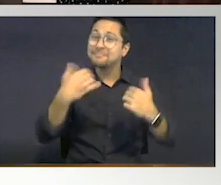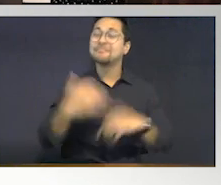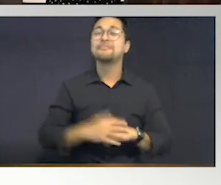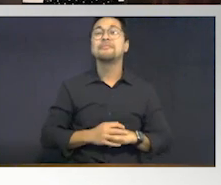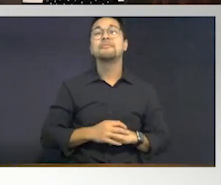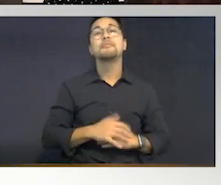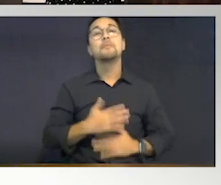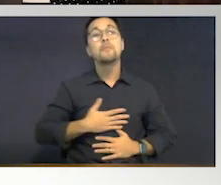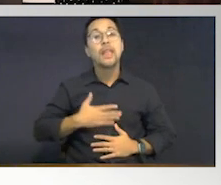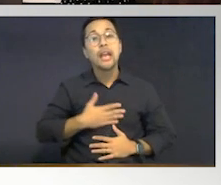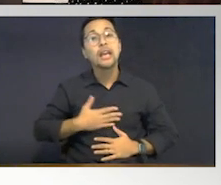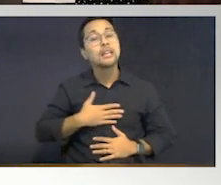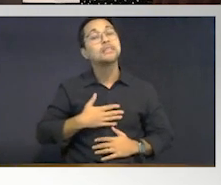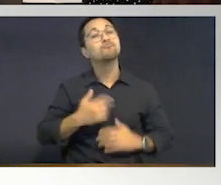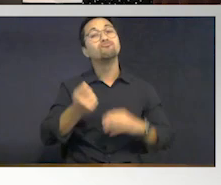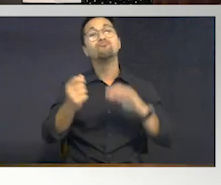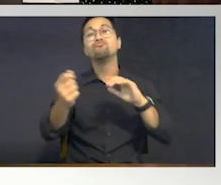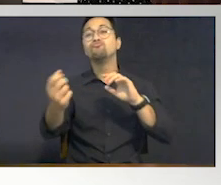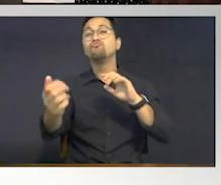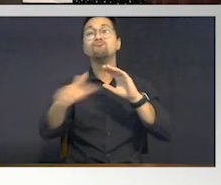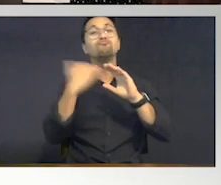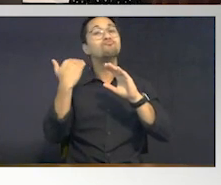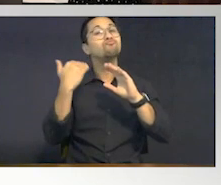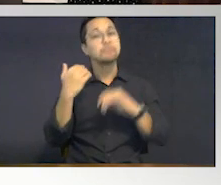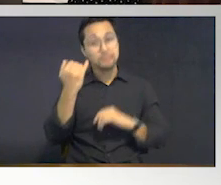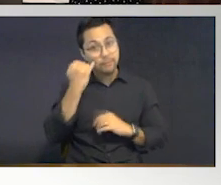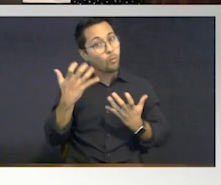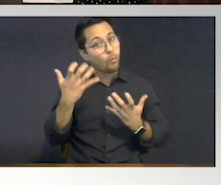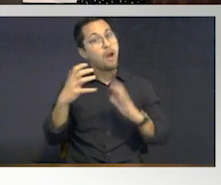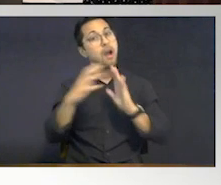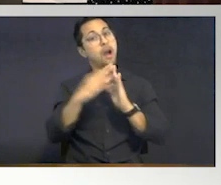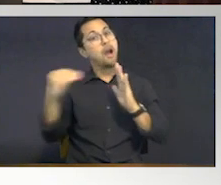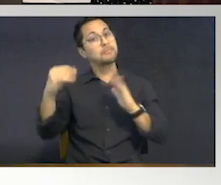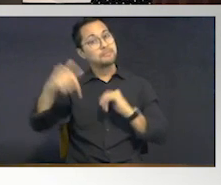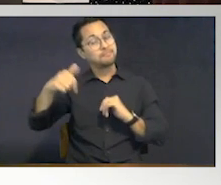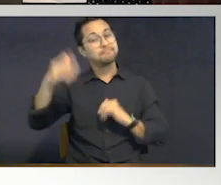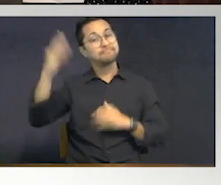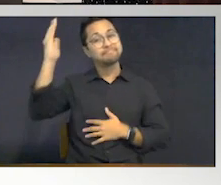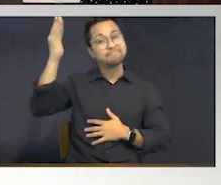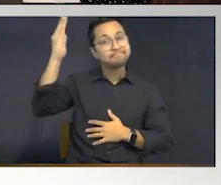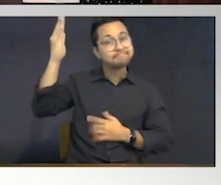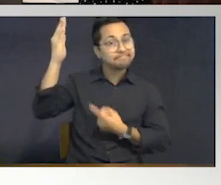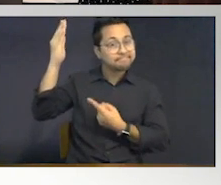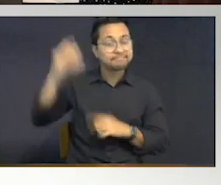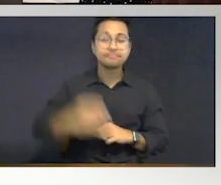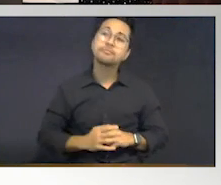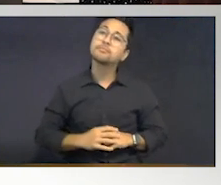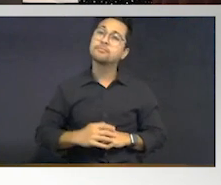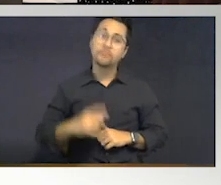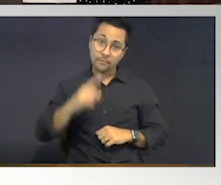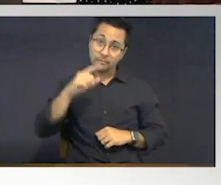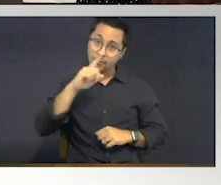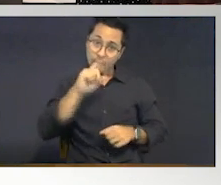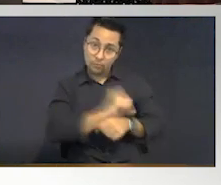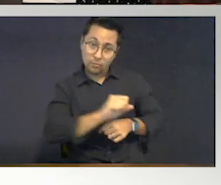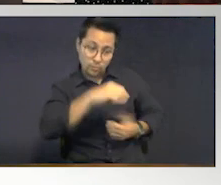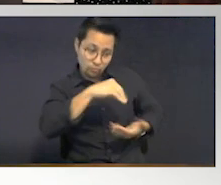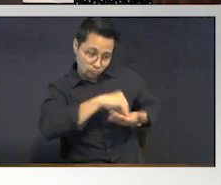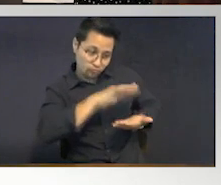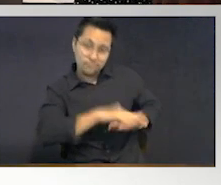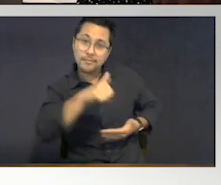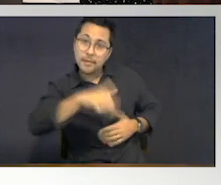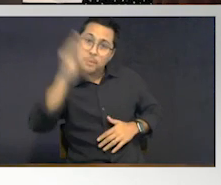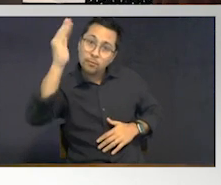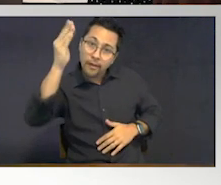do, send me a quick email if you would like a copy of the slides, and they are recording the presentation, so